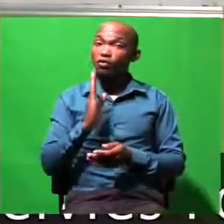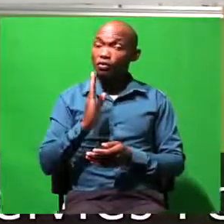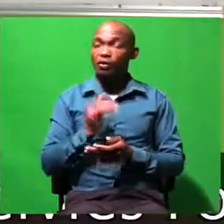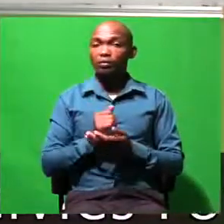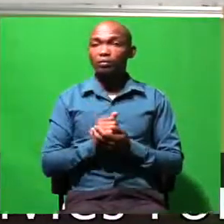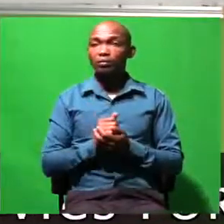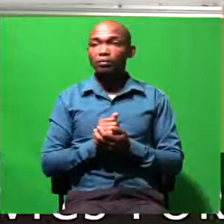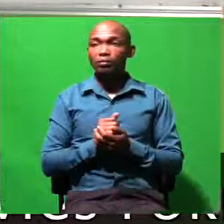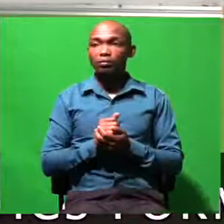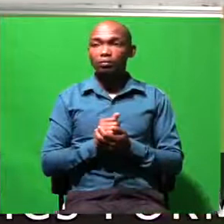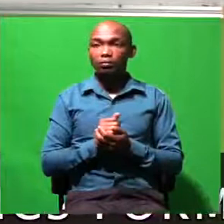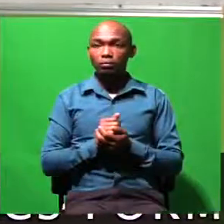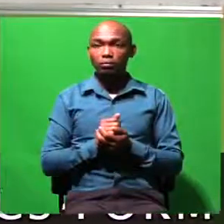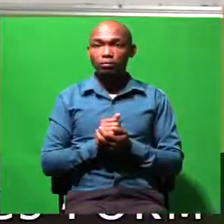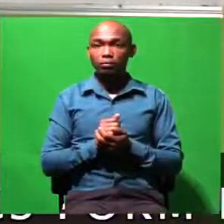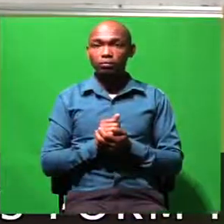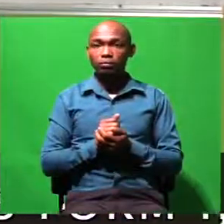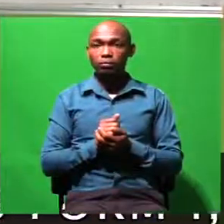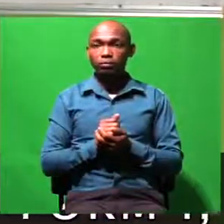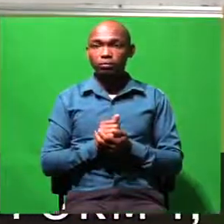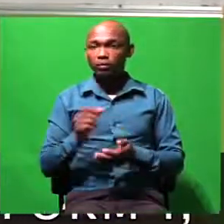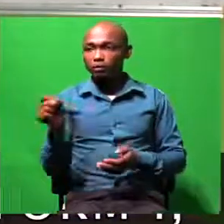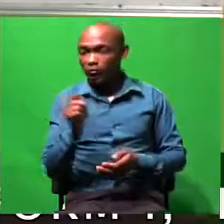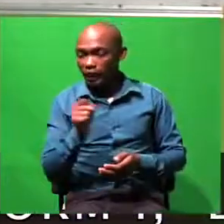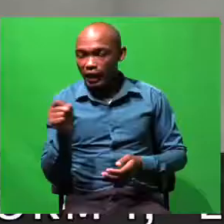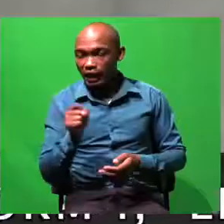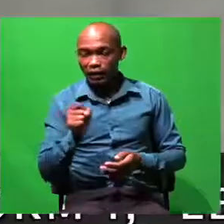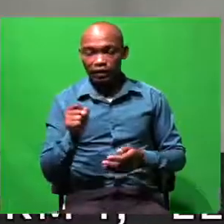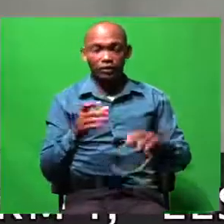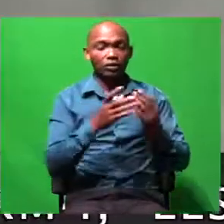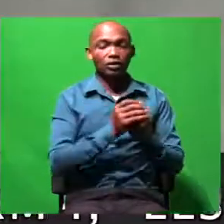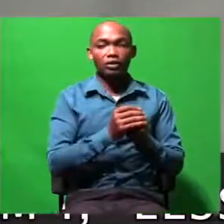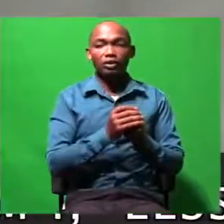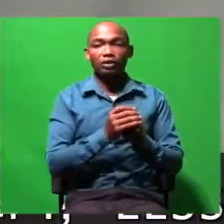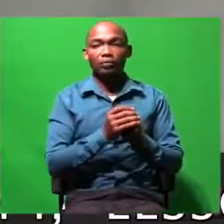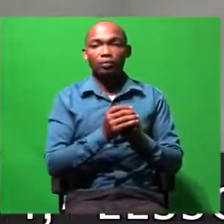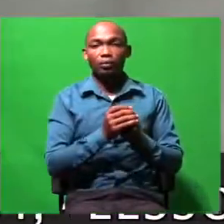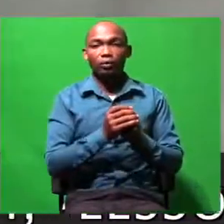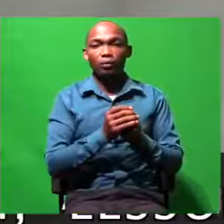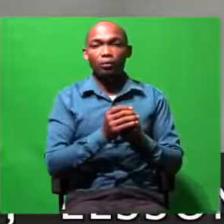Another one is elderly and children.